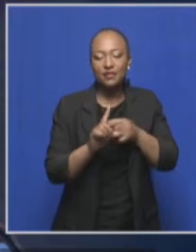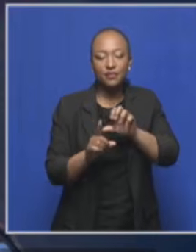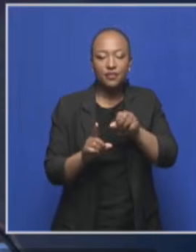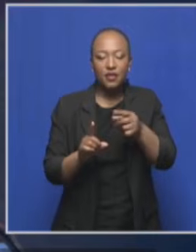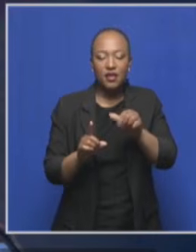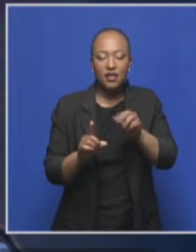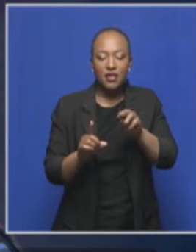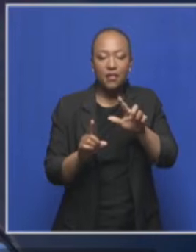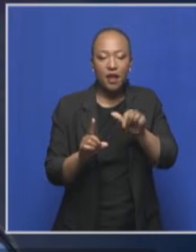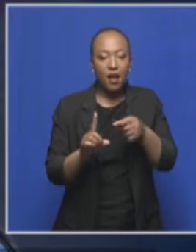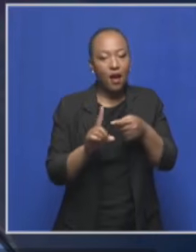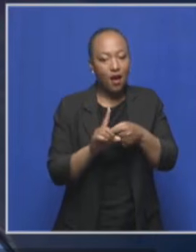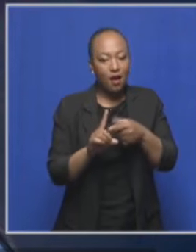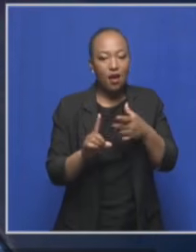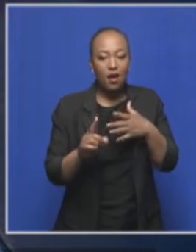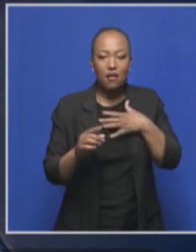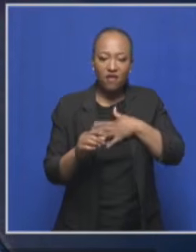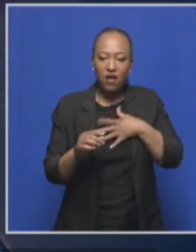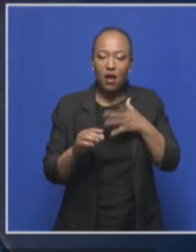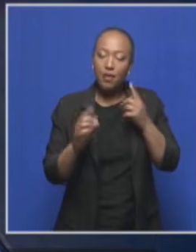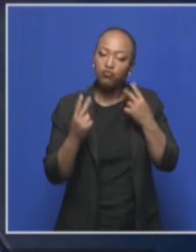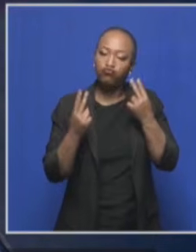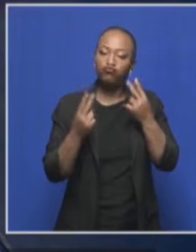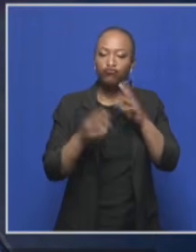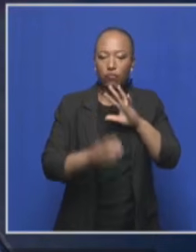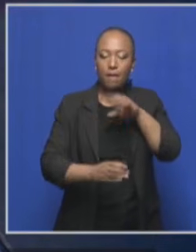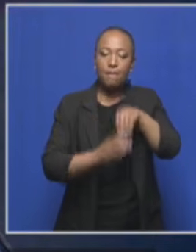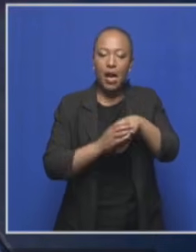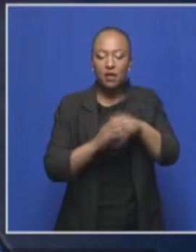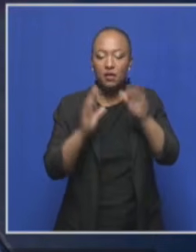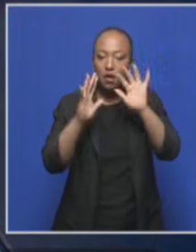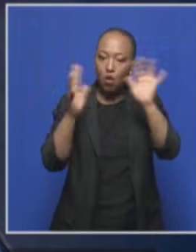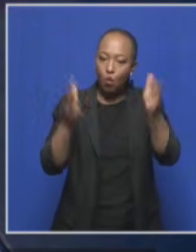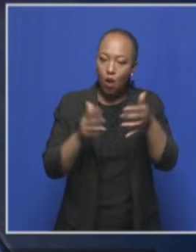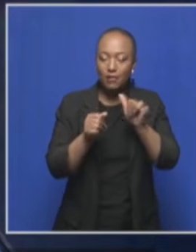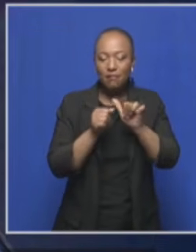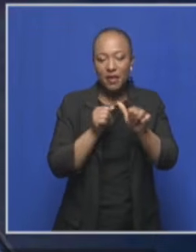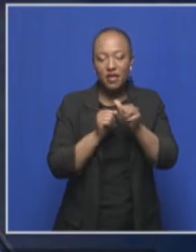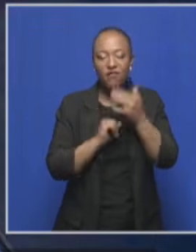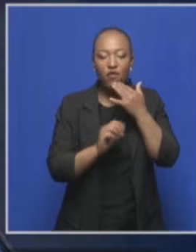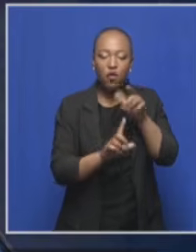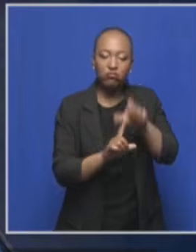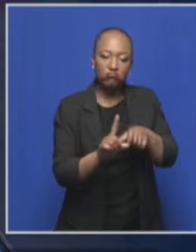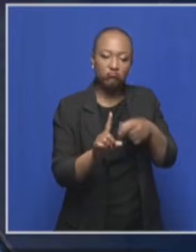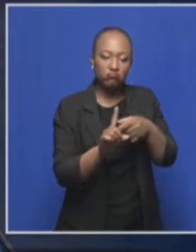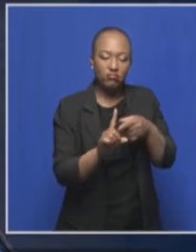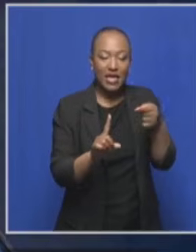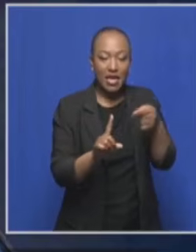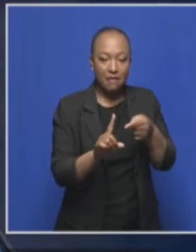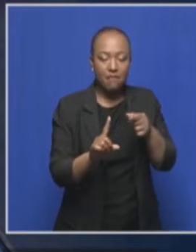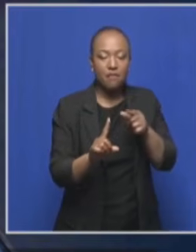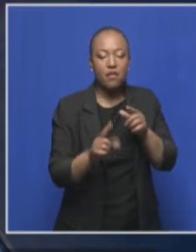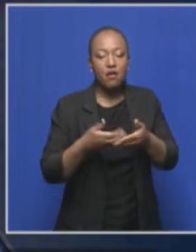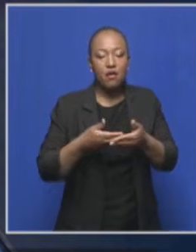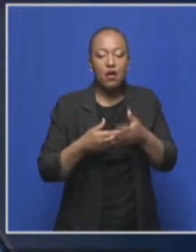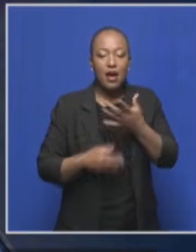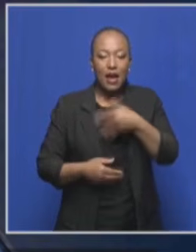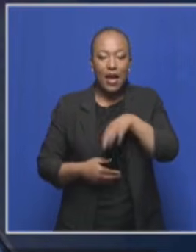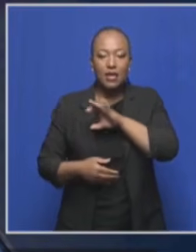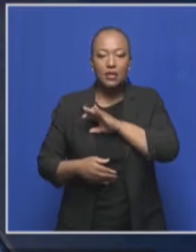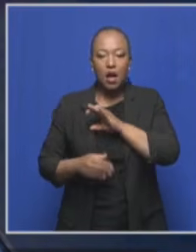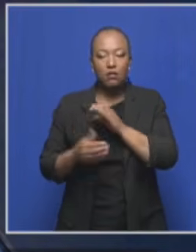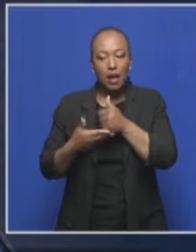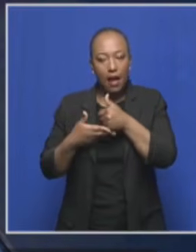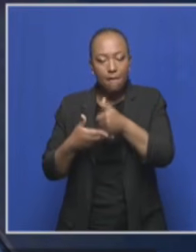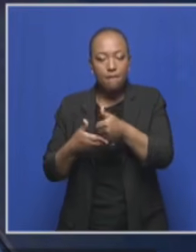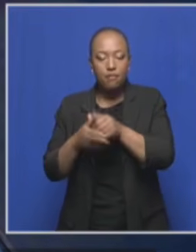need to step up and, you know, play my part in making this world a better place for him. Like I said, the character building does happen there. So hopefully